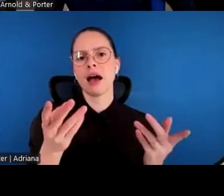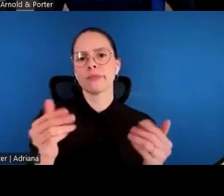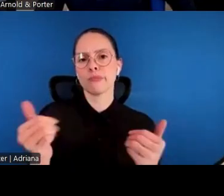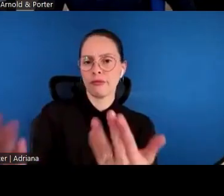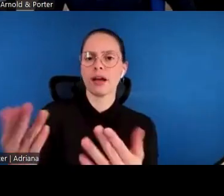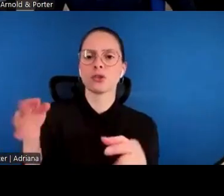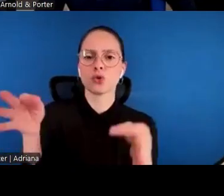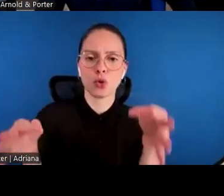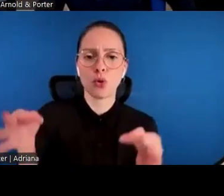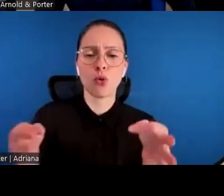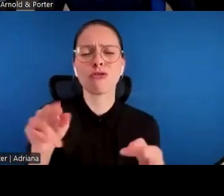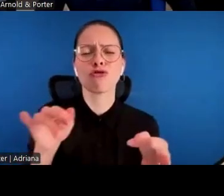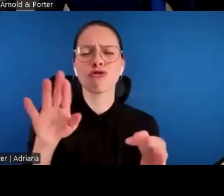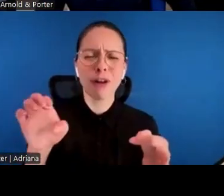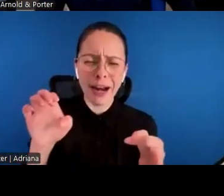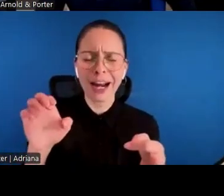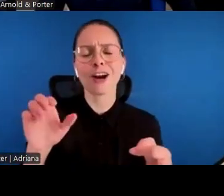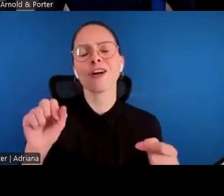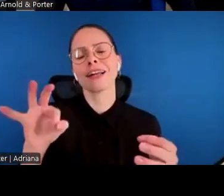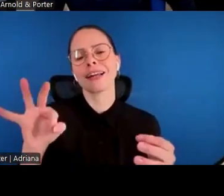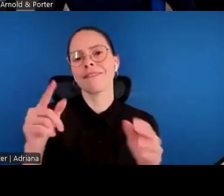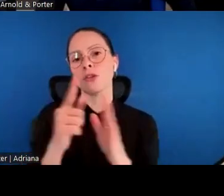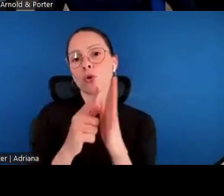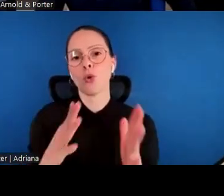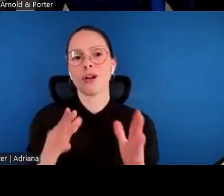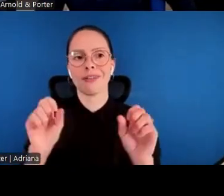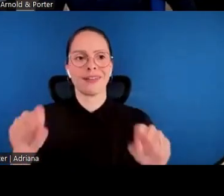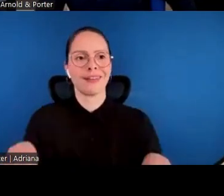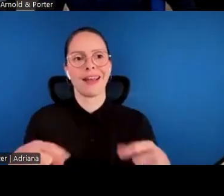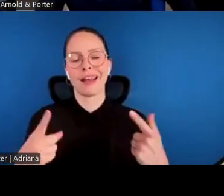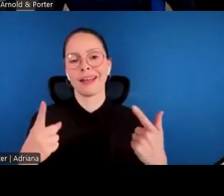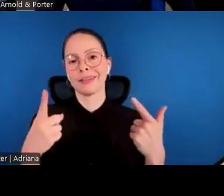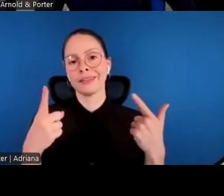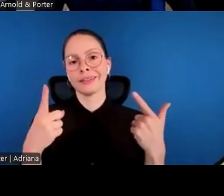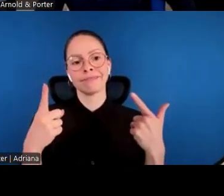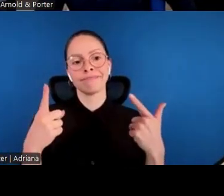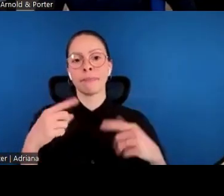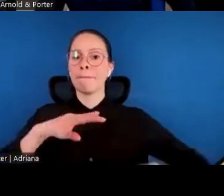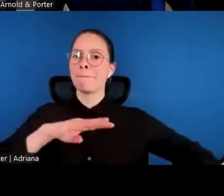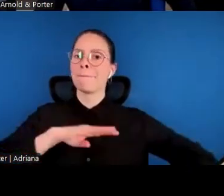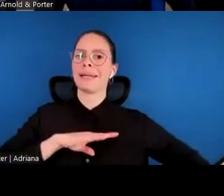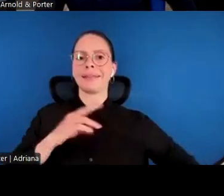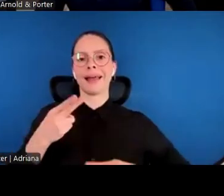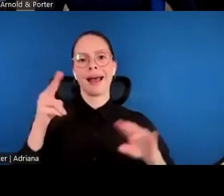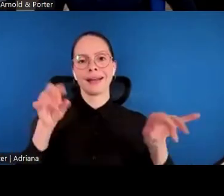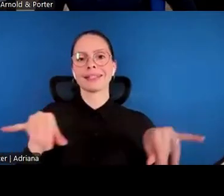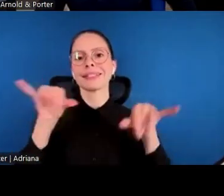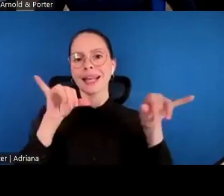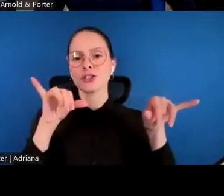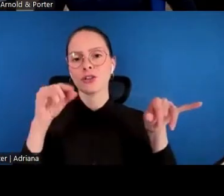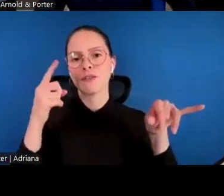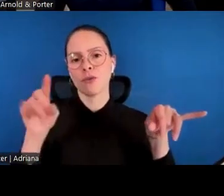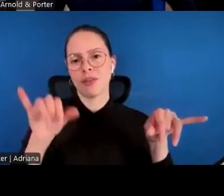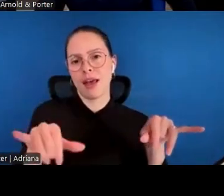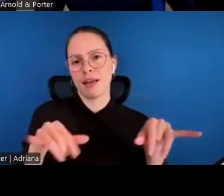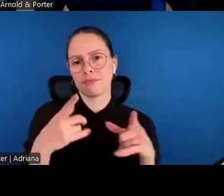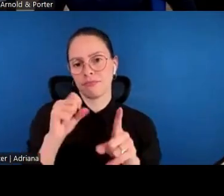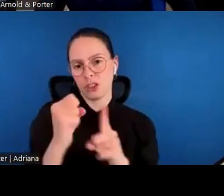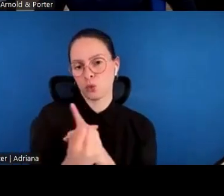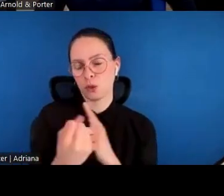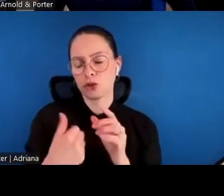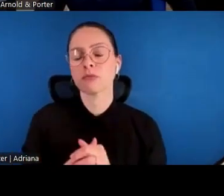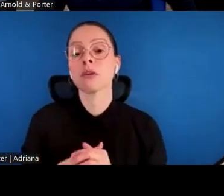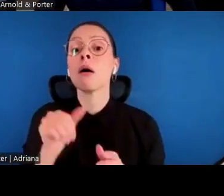that defense is going to be able to meet the high standard for turning that information over to the defense. But it is something